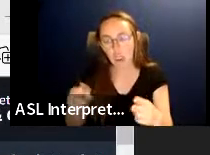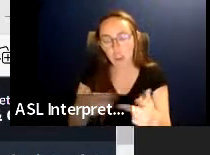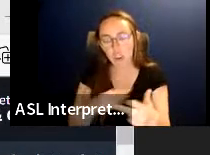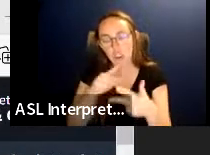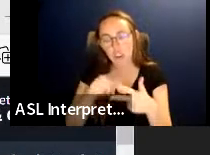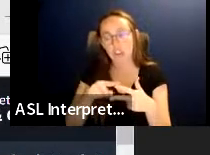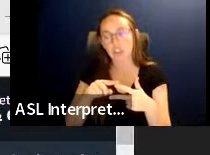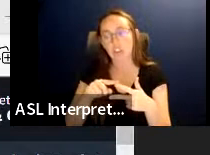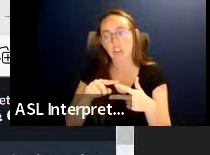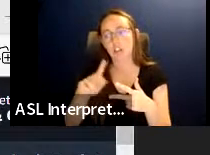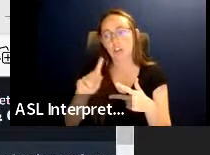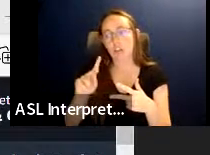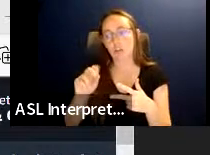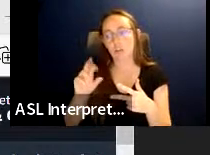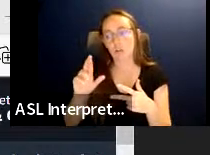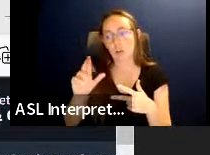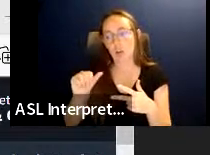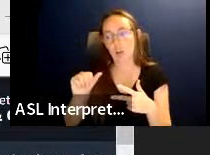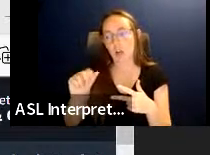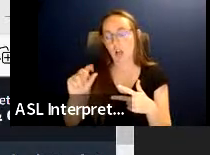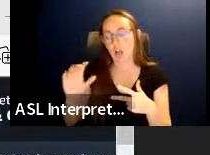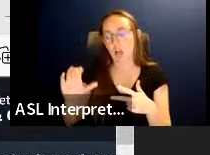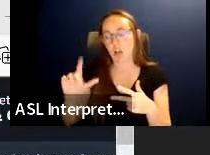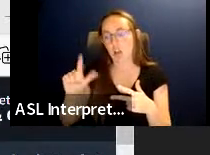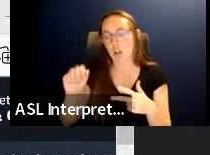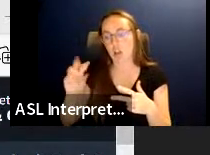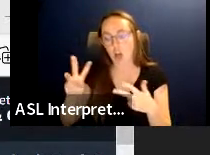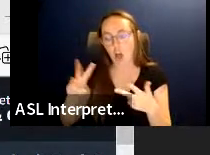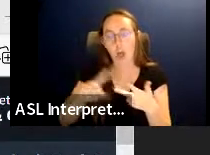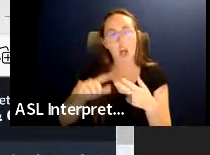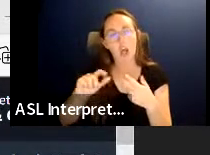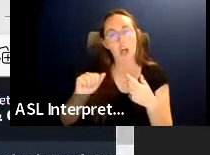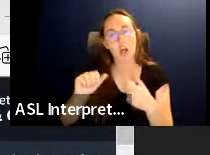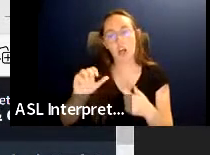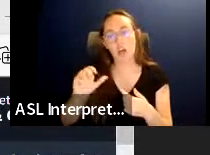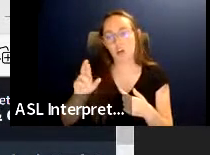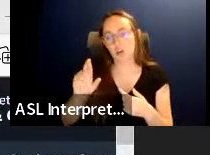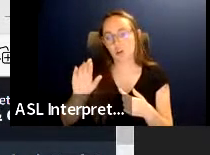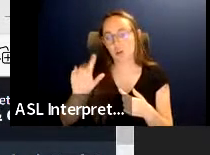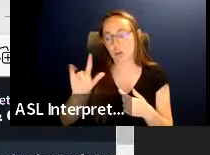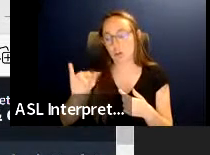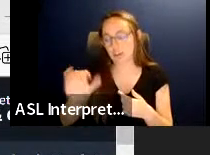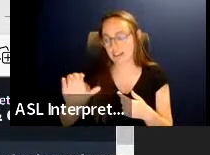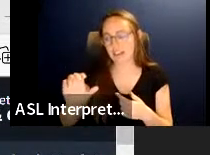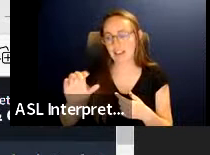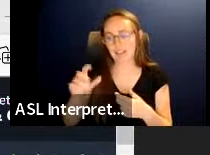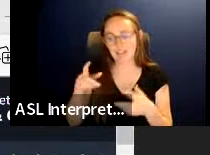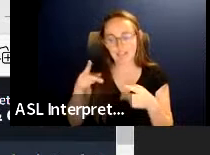Cora claw, an acrylic cutter, ratcheting PVC cutter,